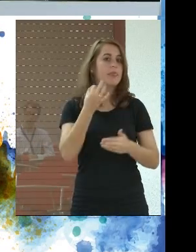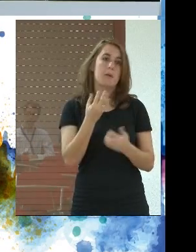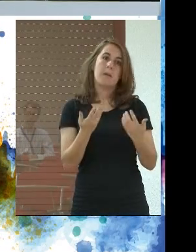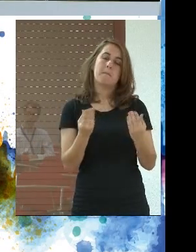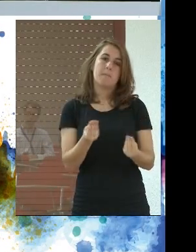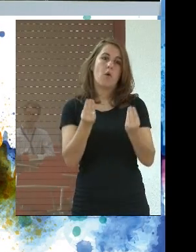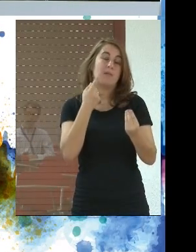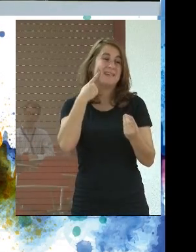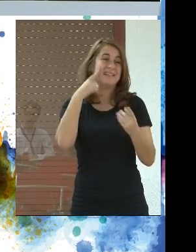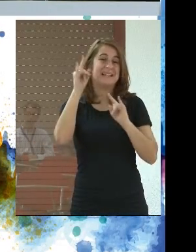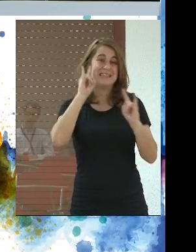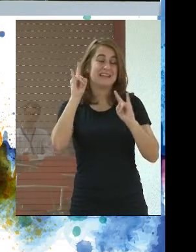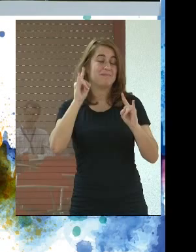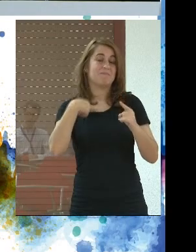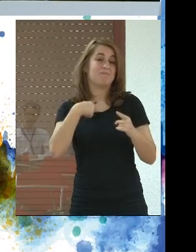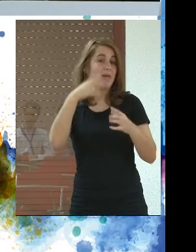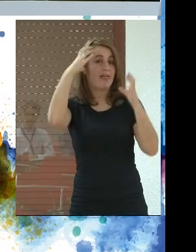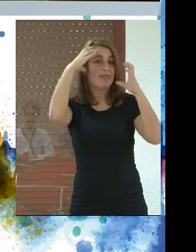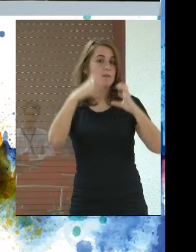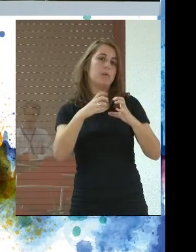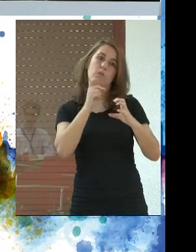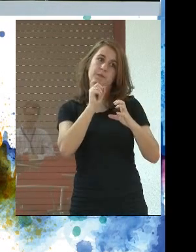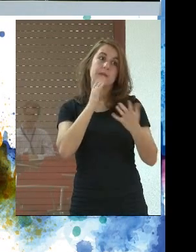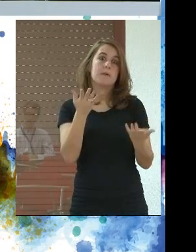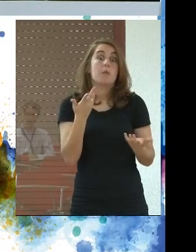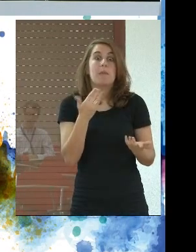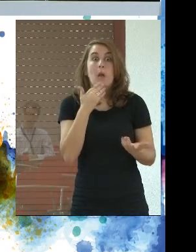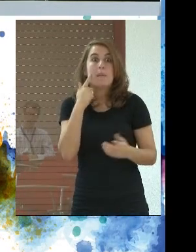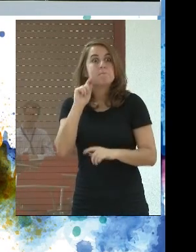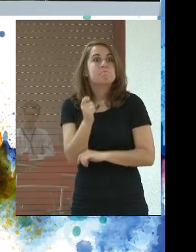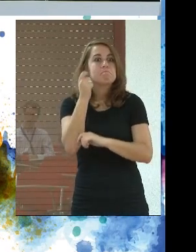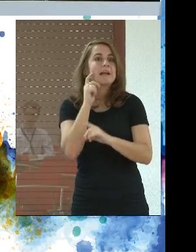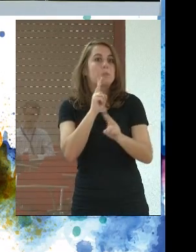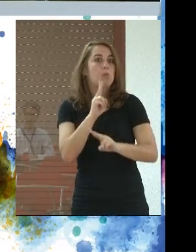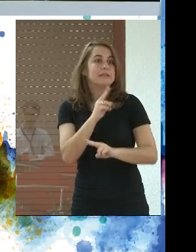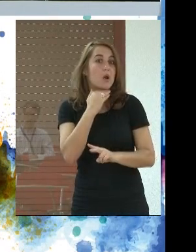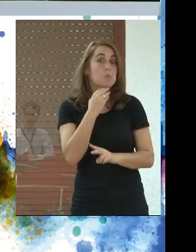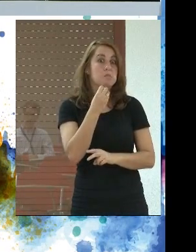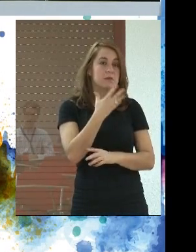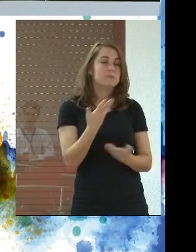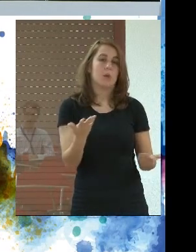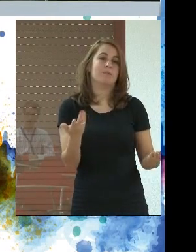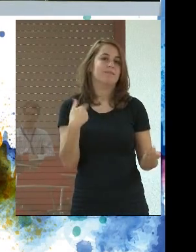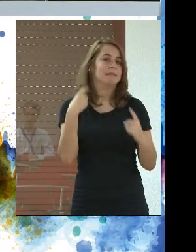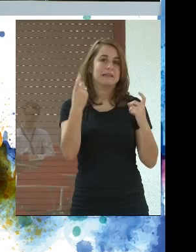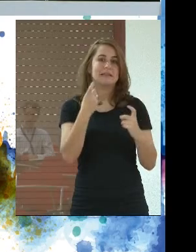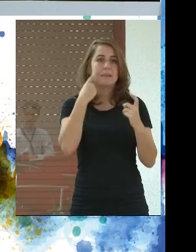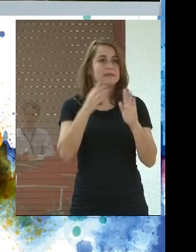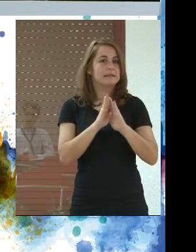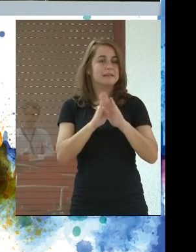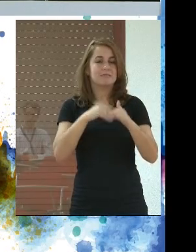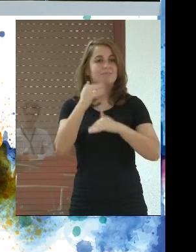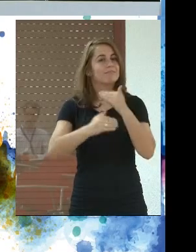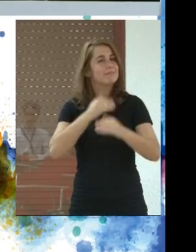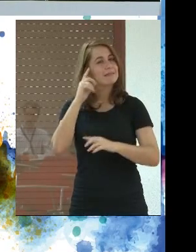working. We know that Sim, everything seems to be fine to improve. We know how só to que eu ainda tenho outro animalzinho. responses,